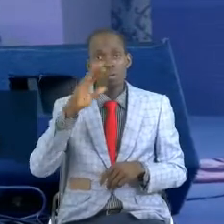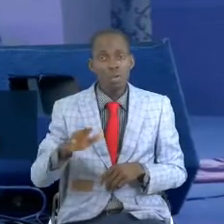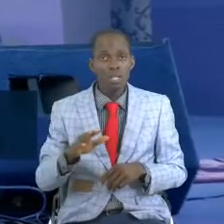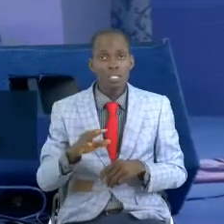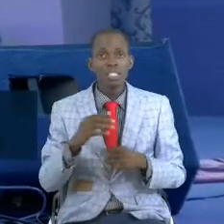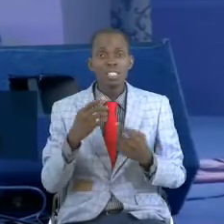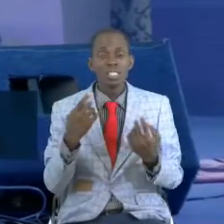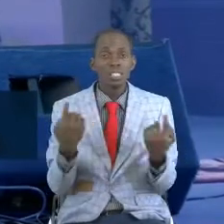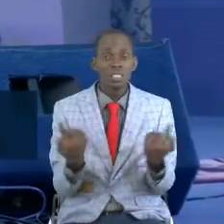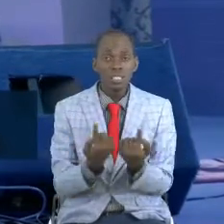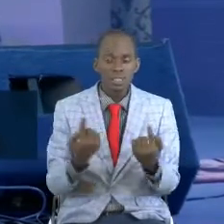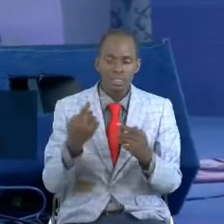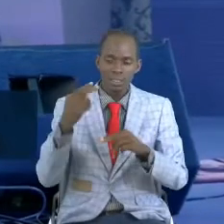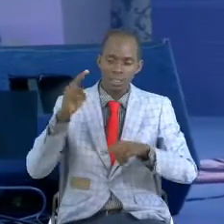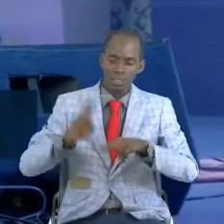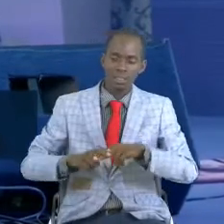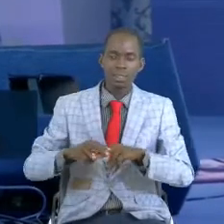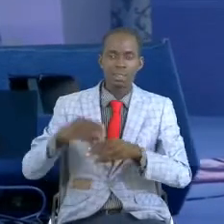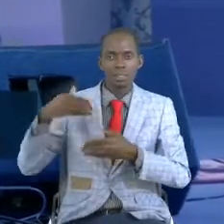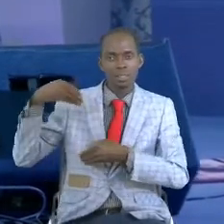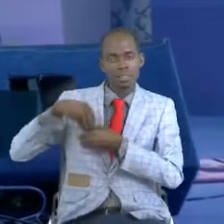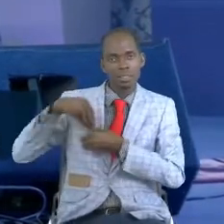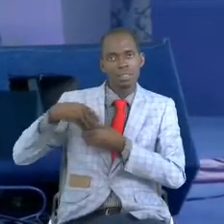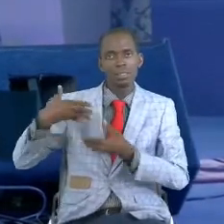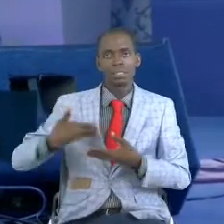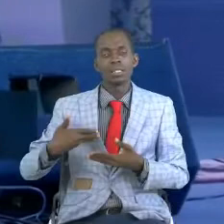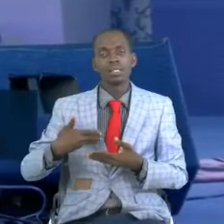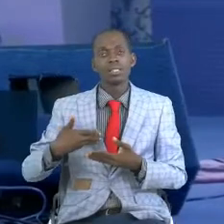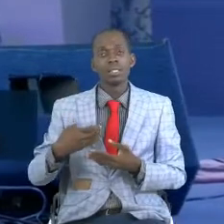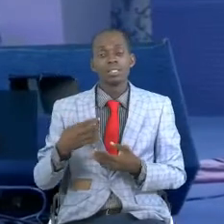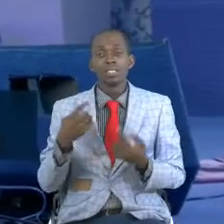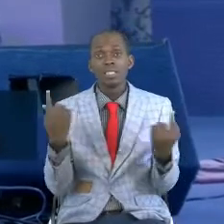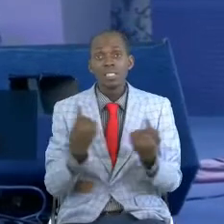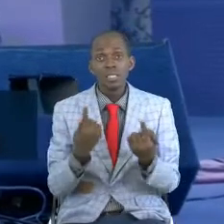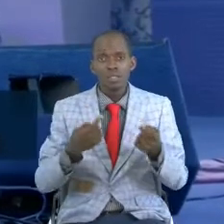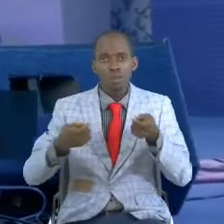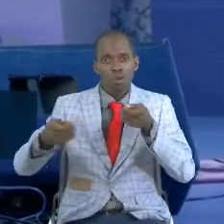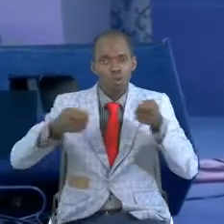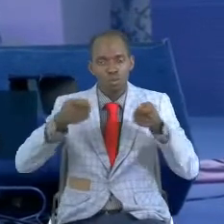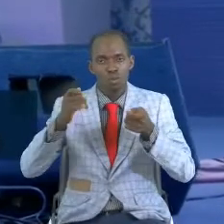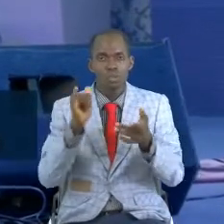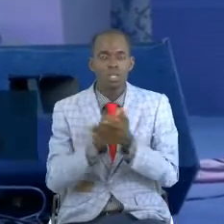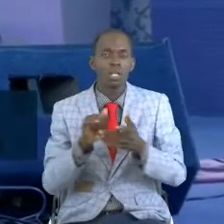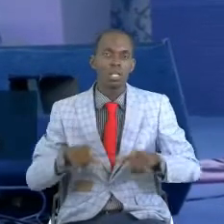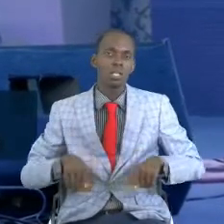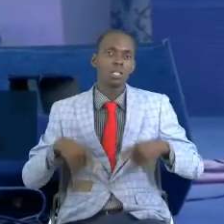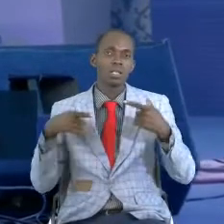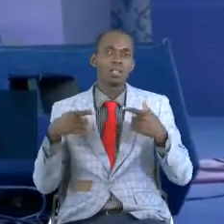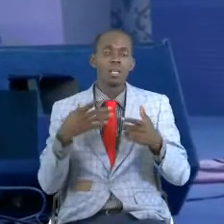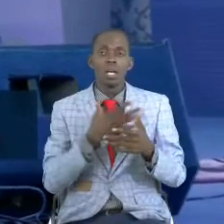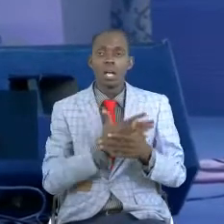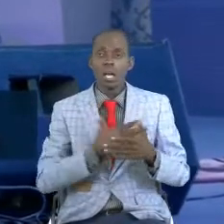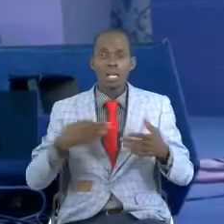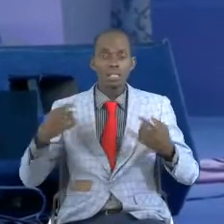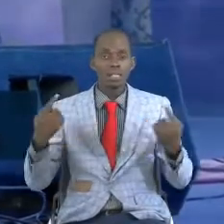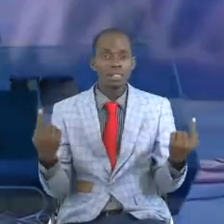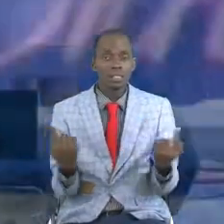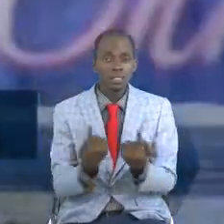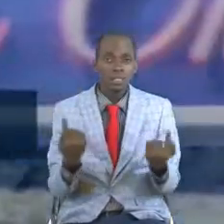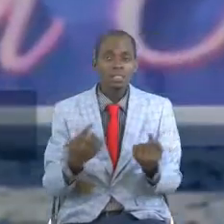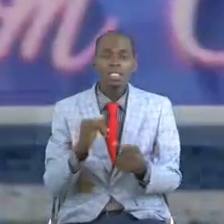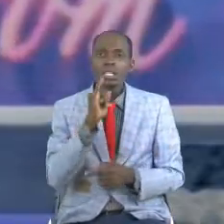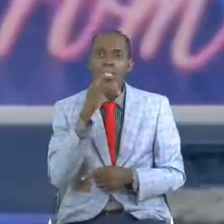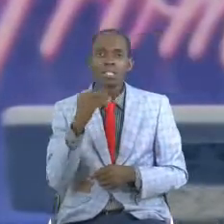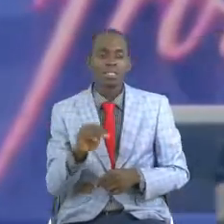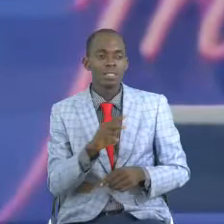the throne. Sin controls that life. And sin is the king